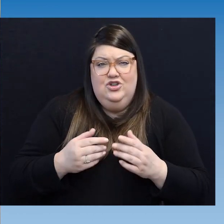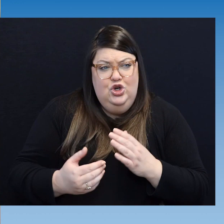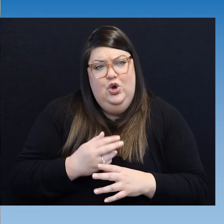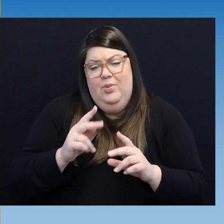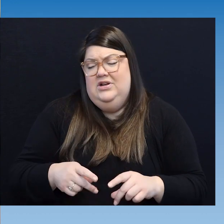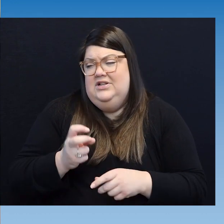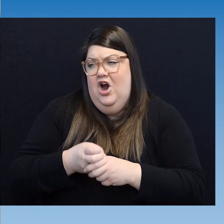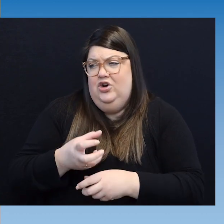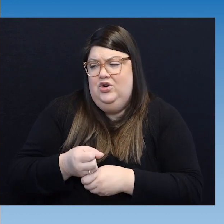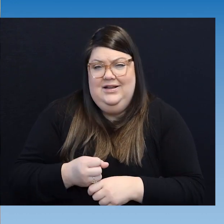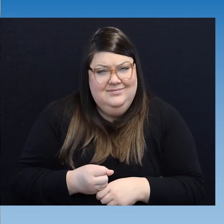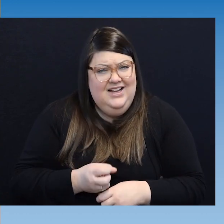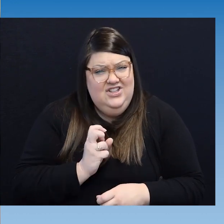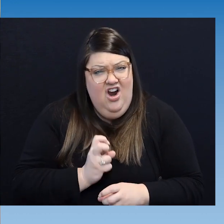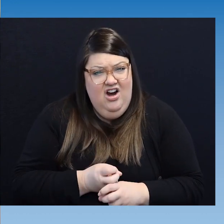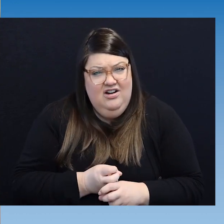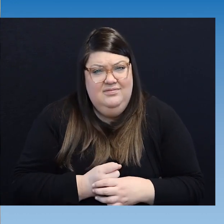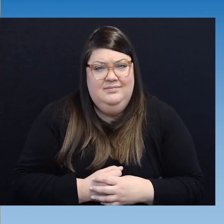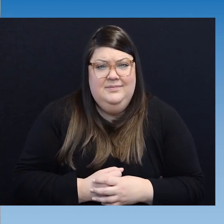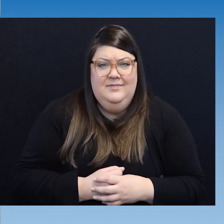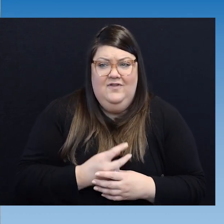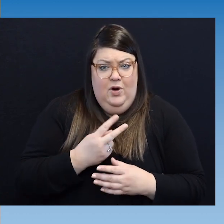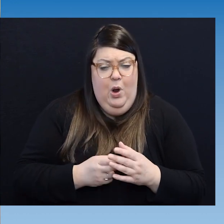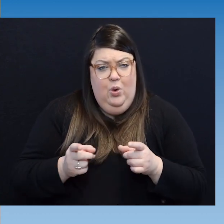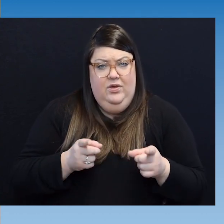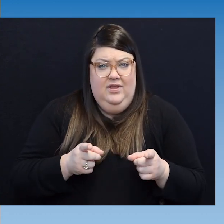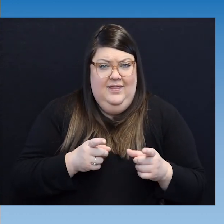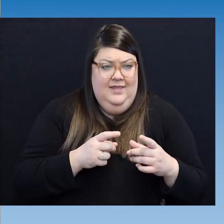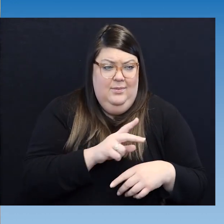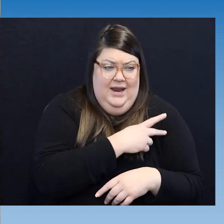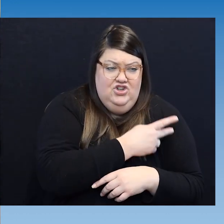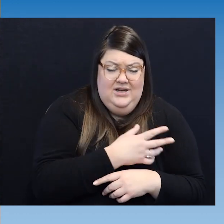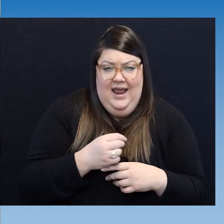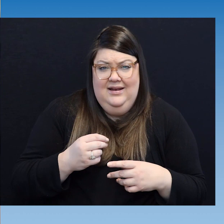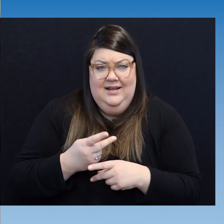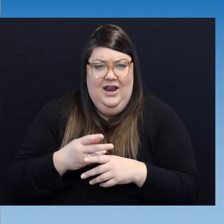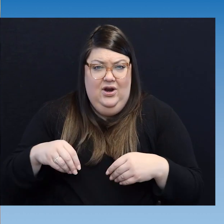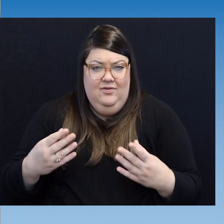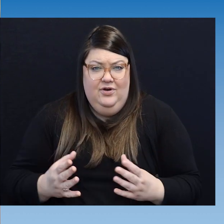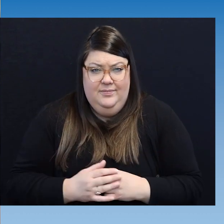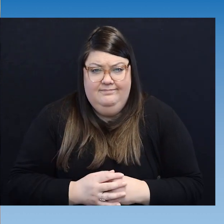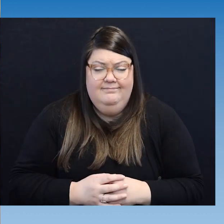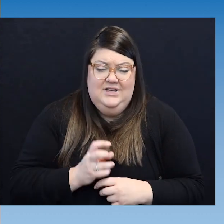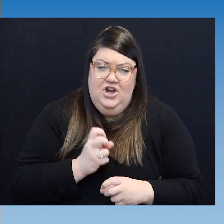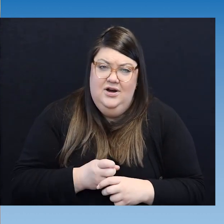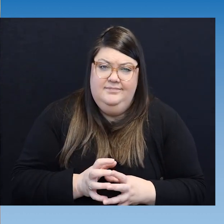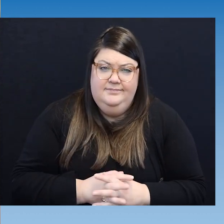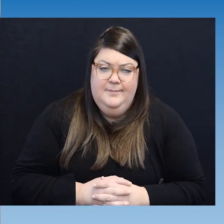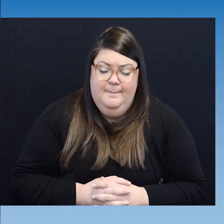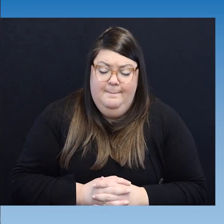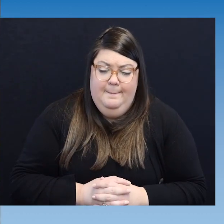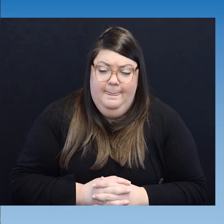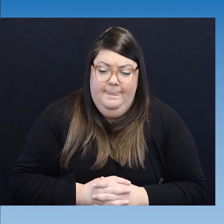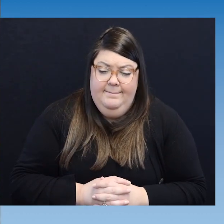And that's hard. That's hard on the caregiver, and it's hard on the patient too. It's a hard place.